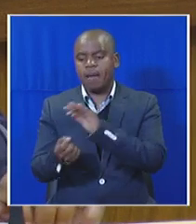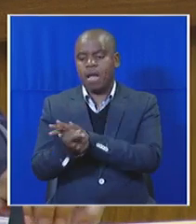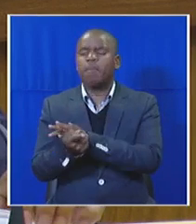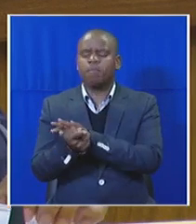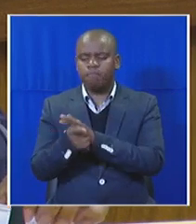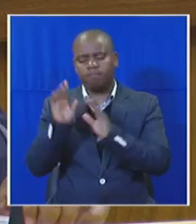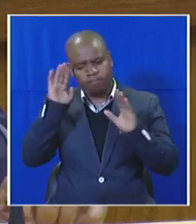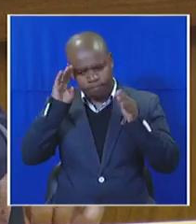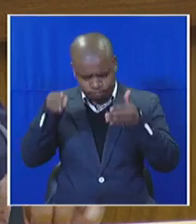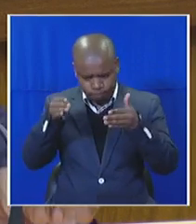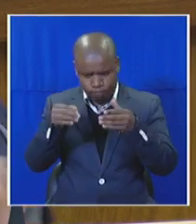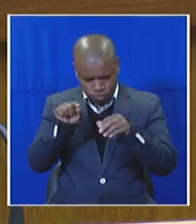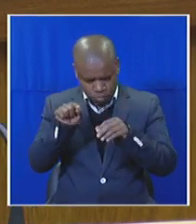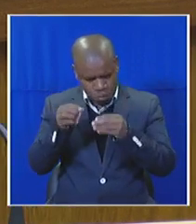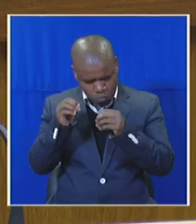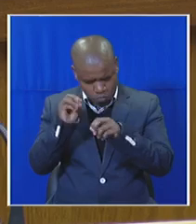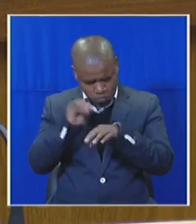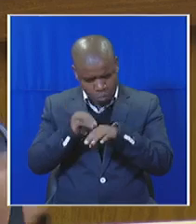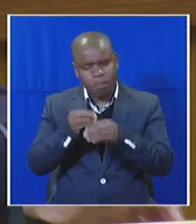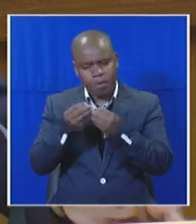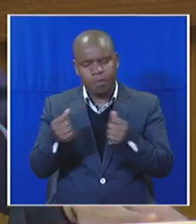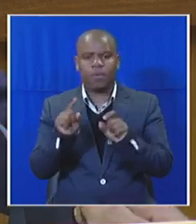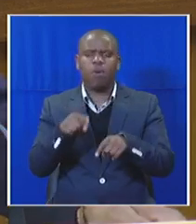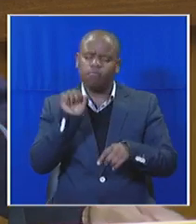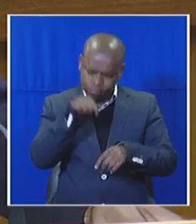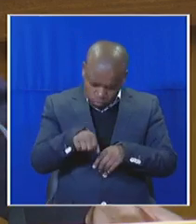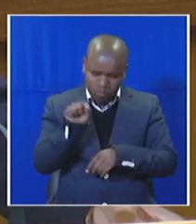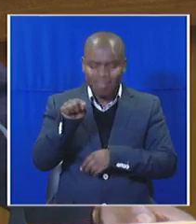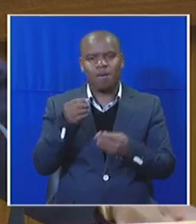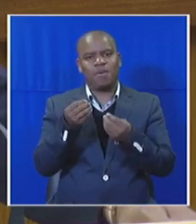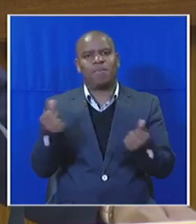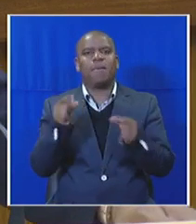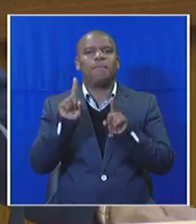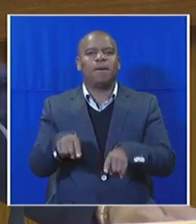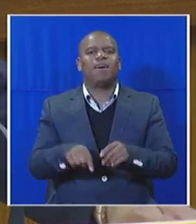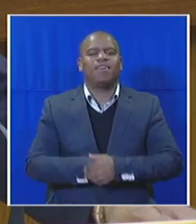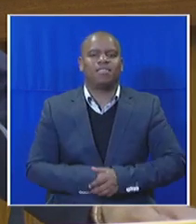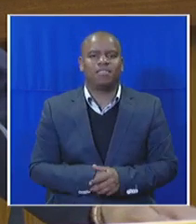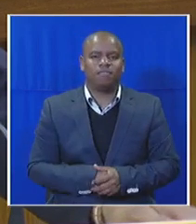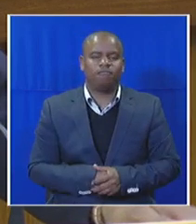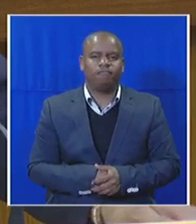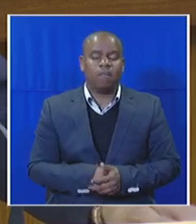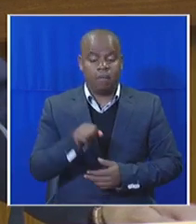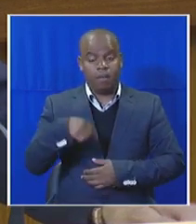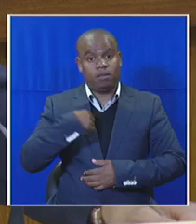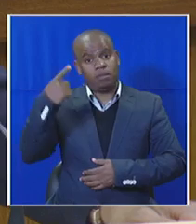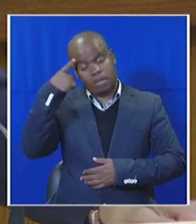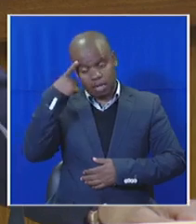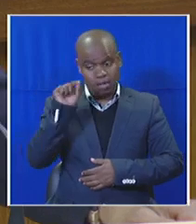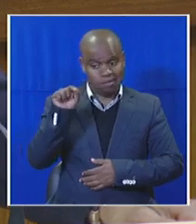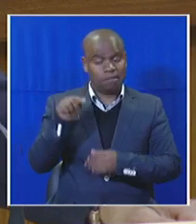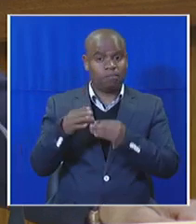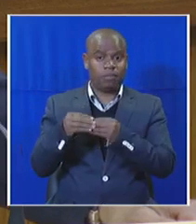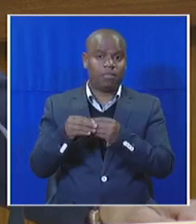with, because that's what needs to happen. I think in what the member is